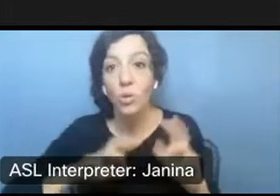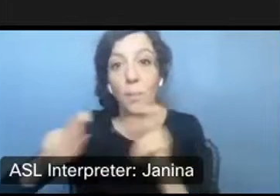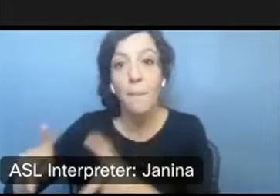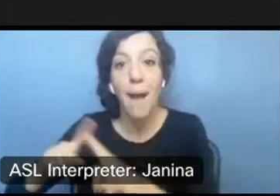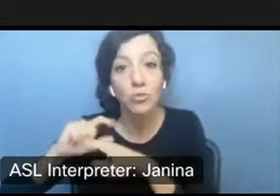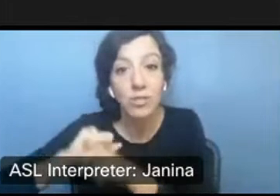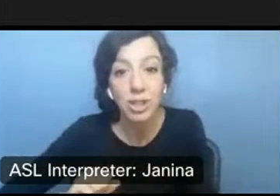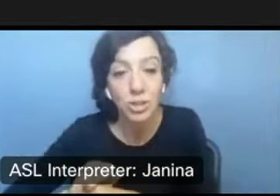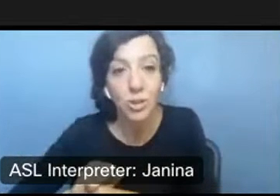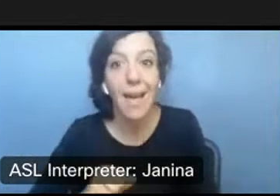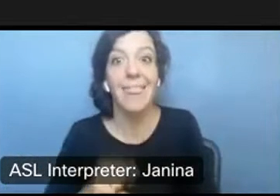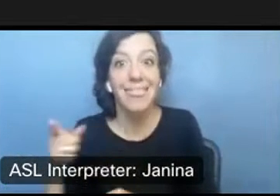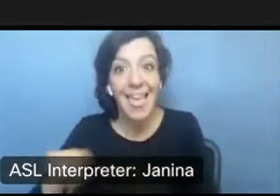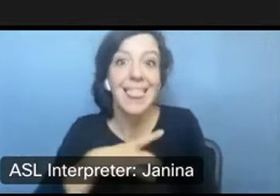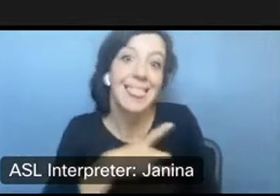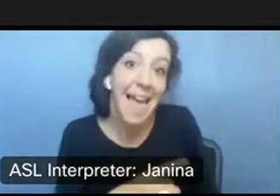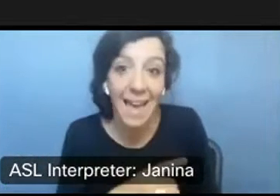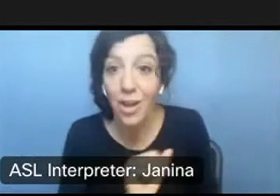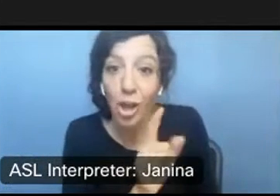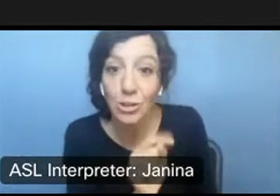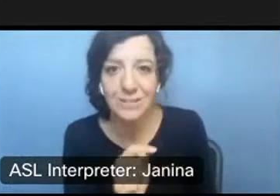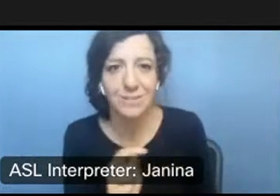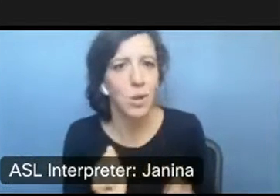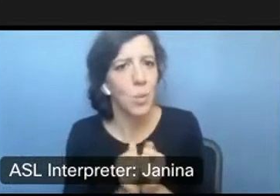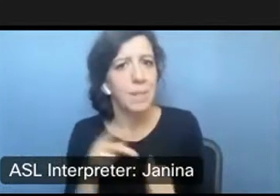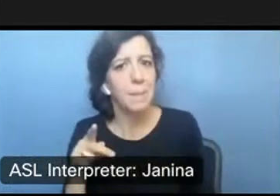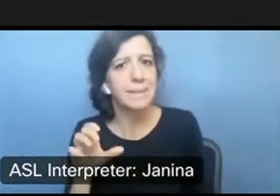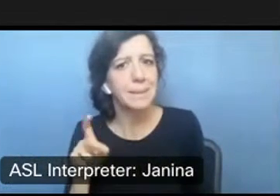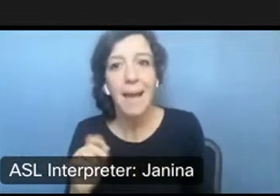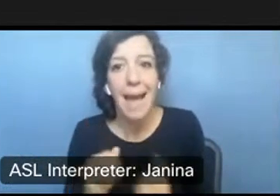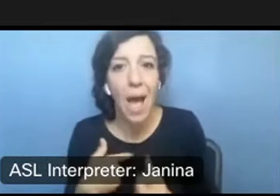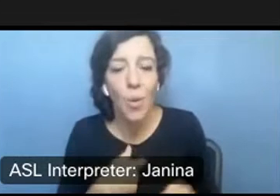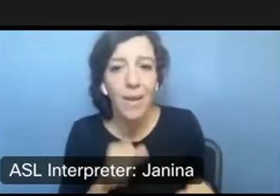With PCP, how would we do that?